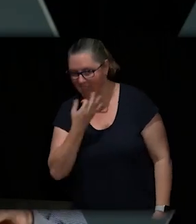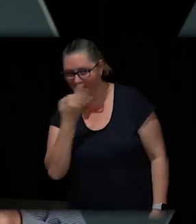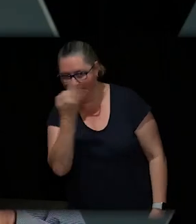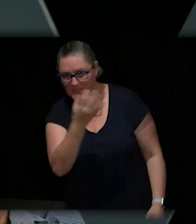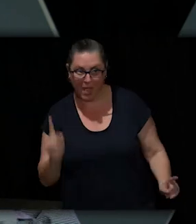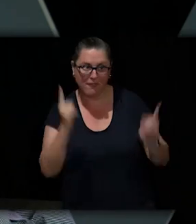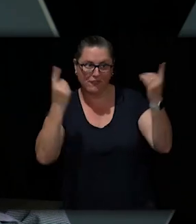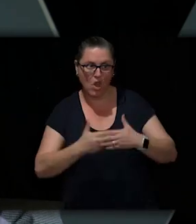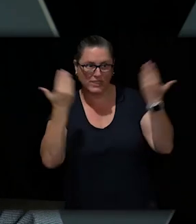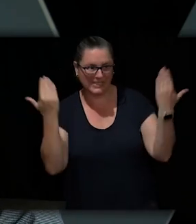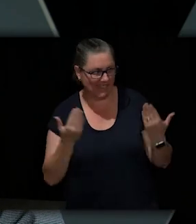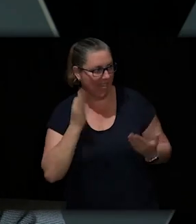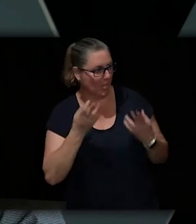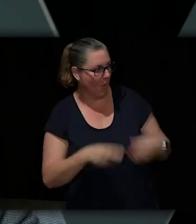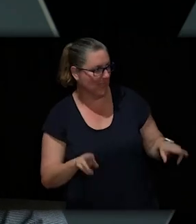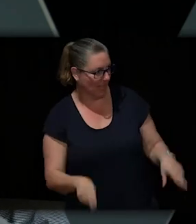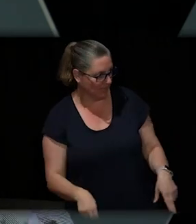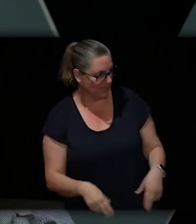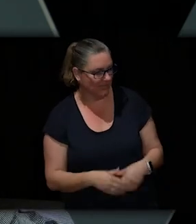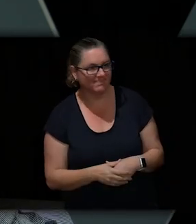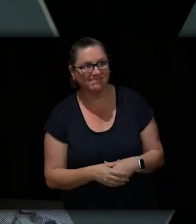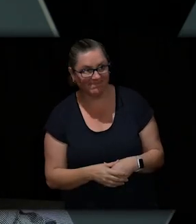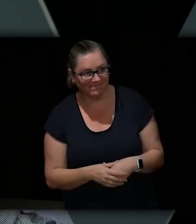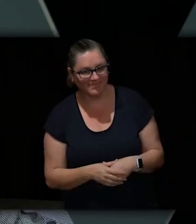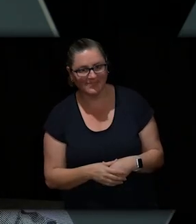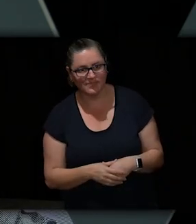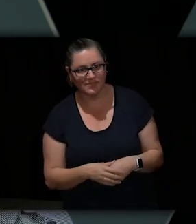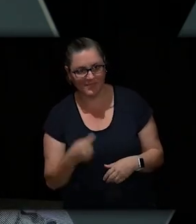House. And so to me, I knew.